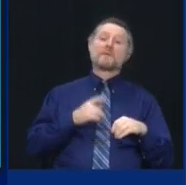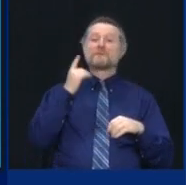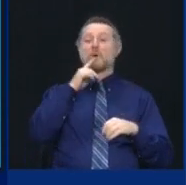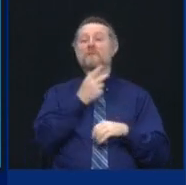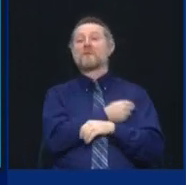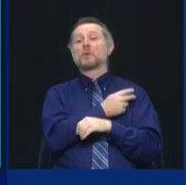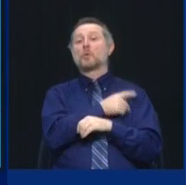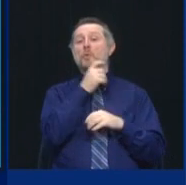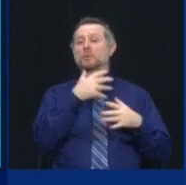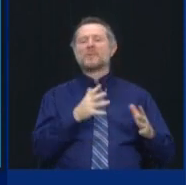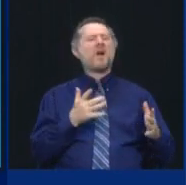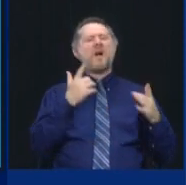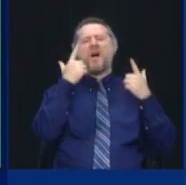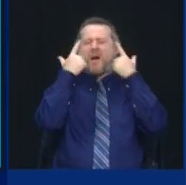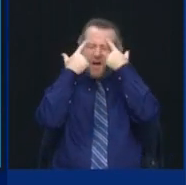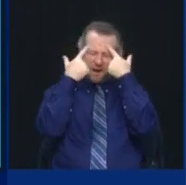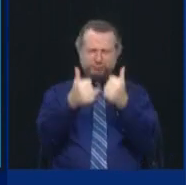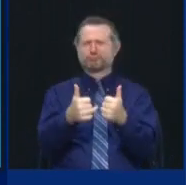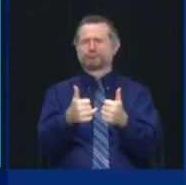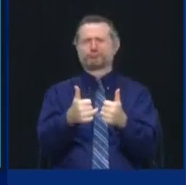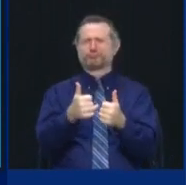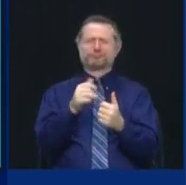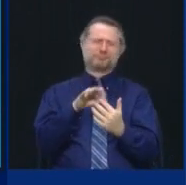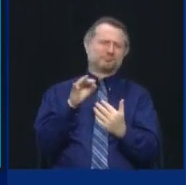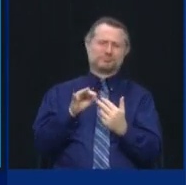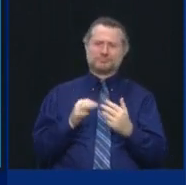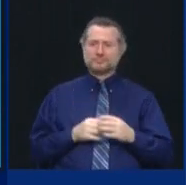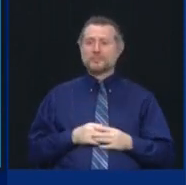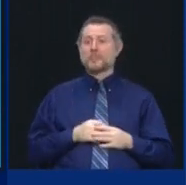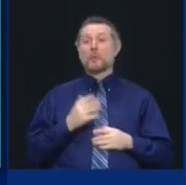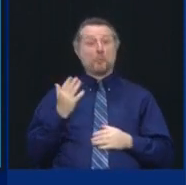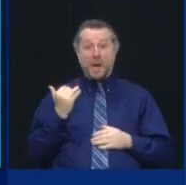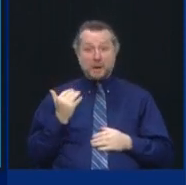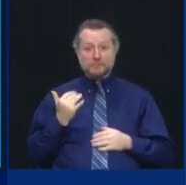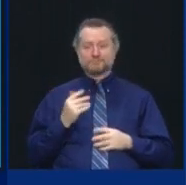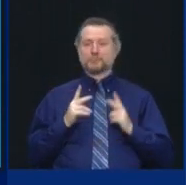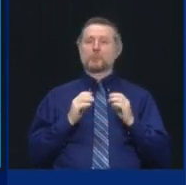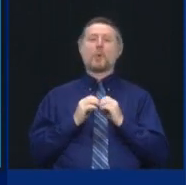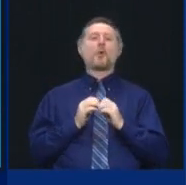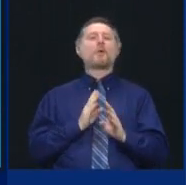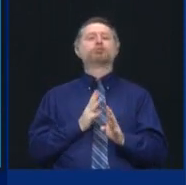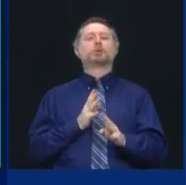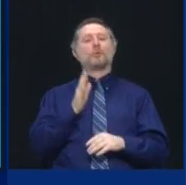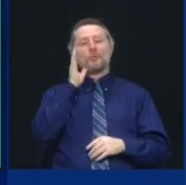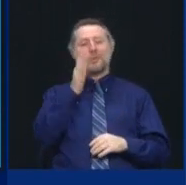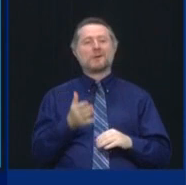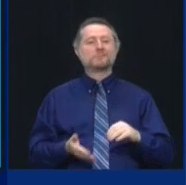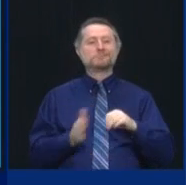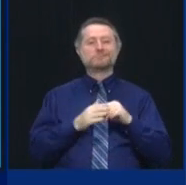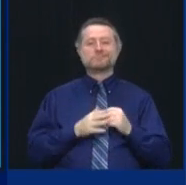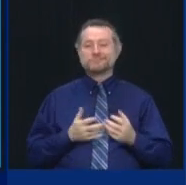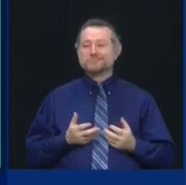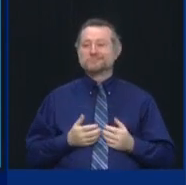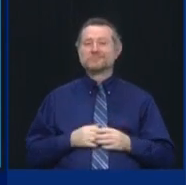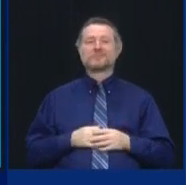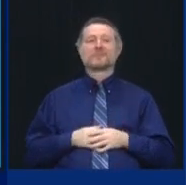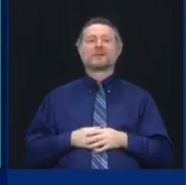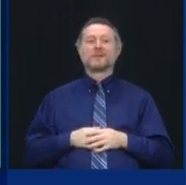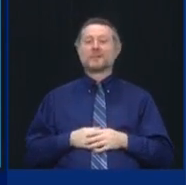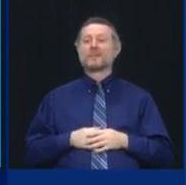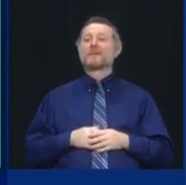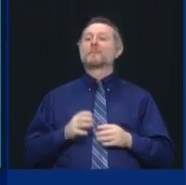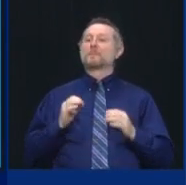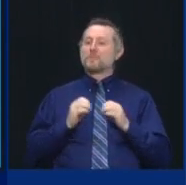vaccinated people, why would they say that? Because they get more attendance. You get more people in